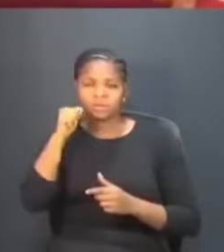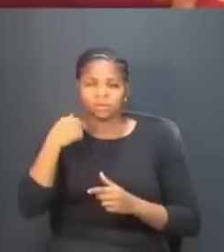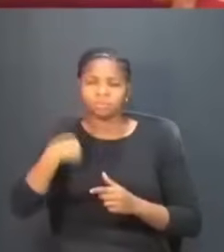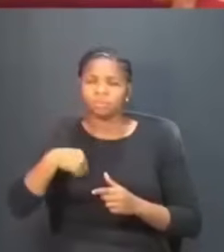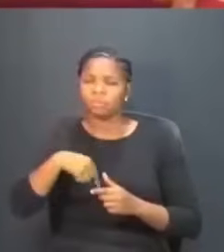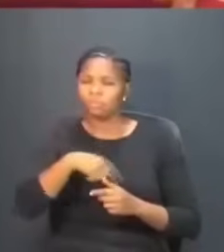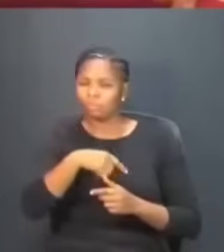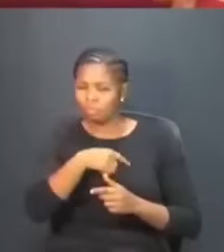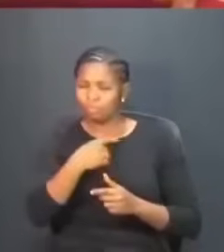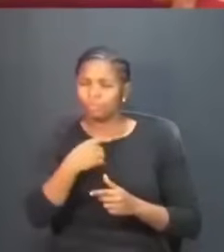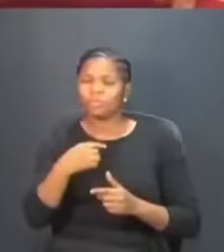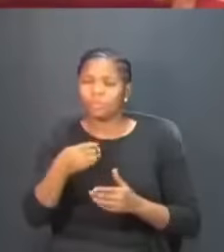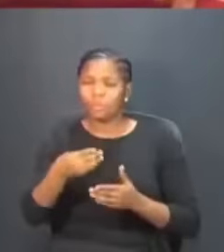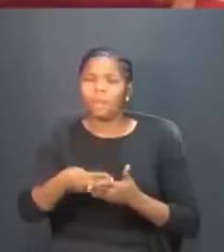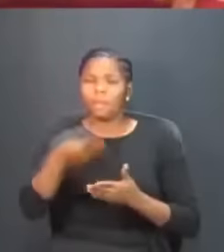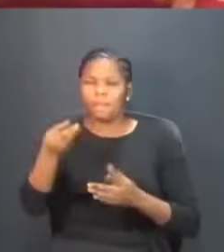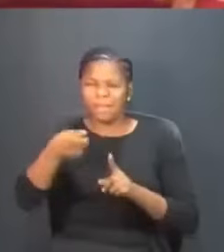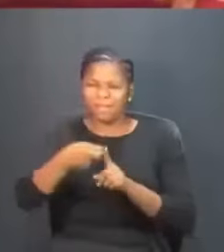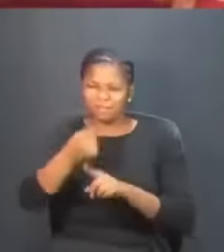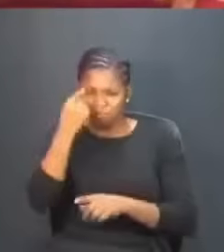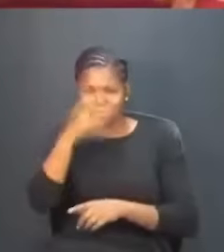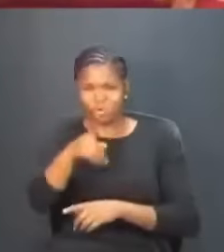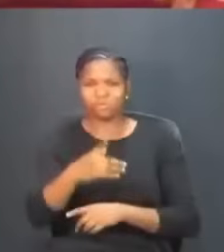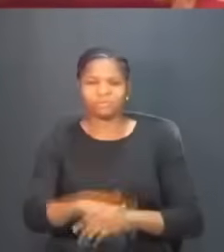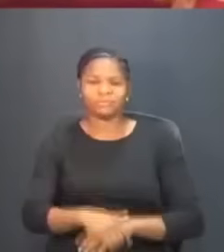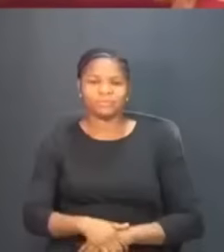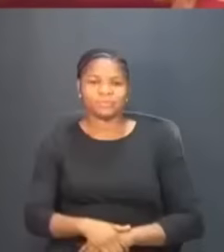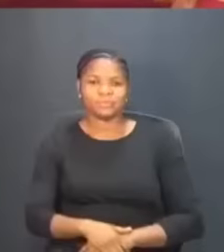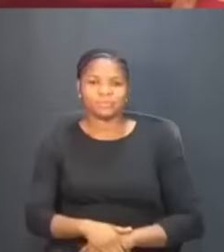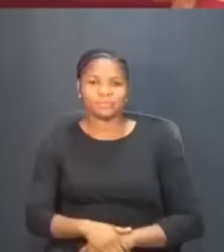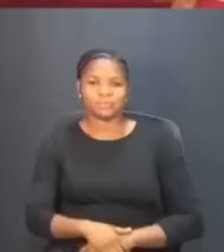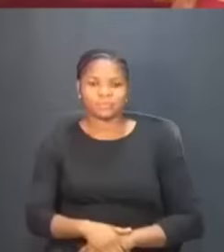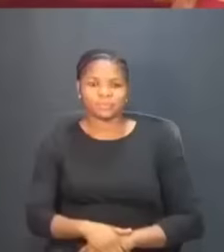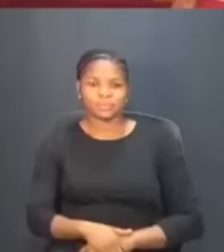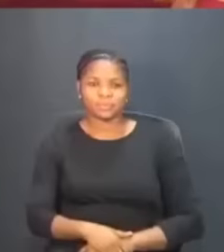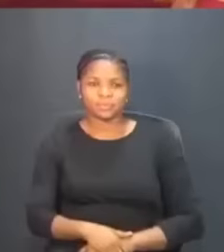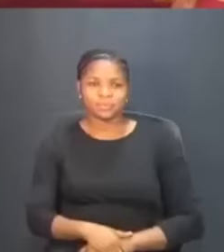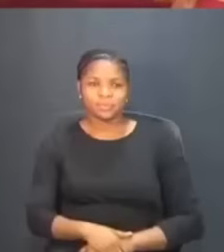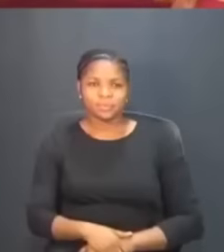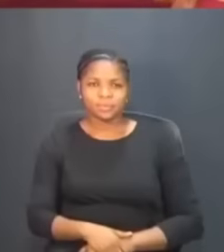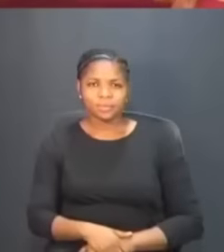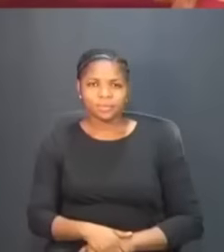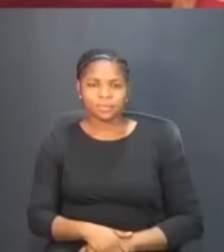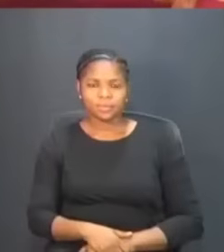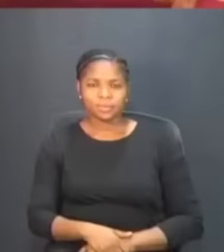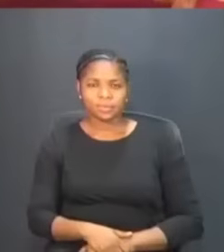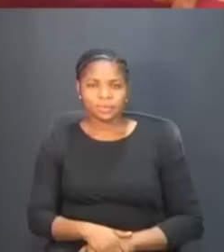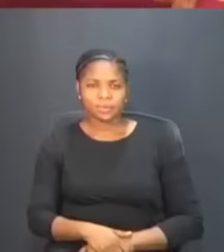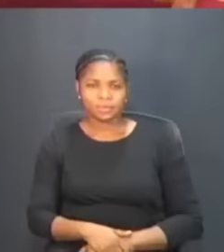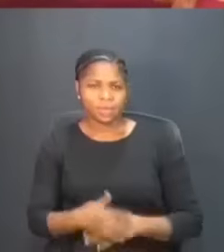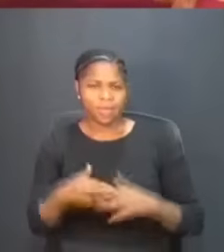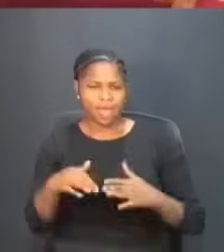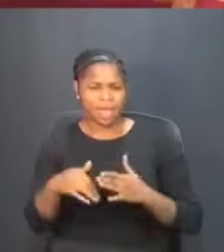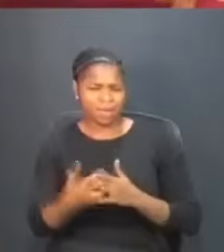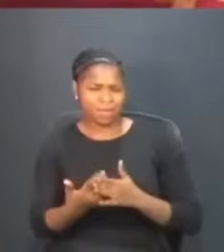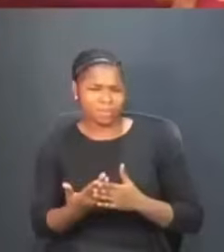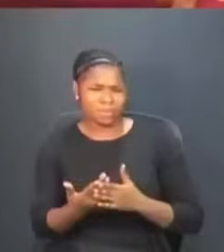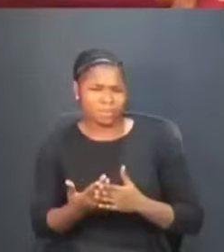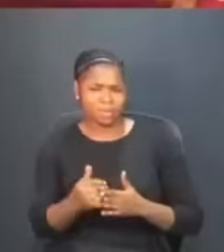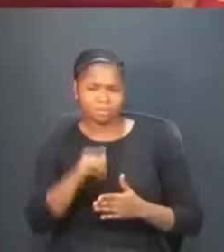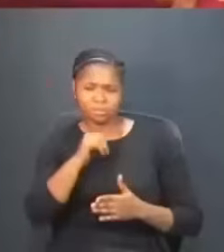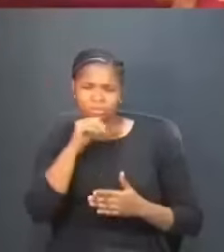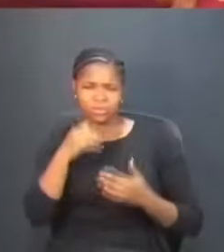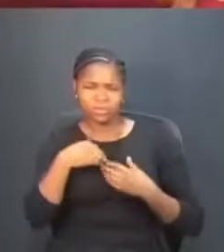worried at our colleagues who, in spite of this situation, are saying that there is food insecurity. Is it because they are living in a different world